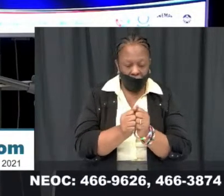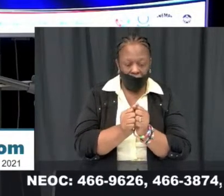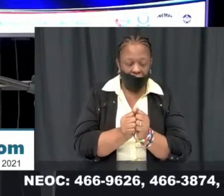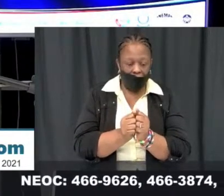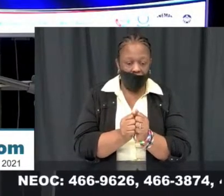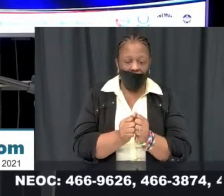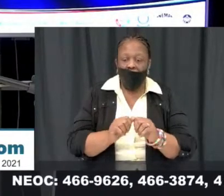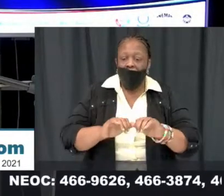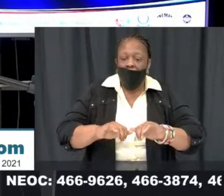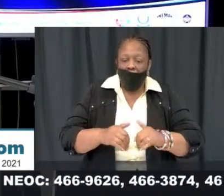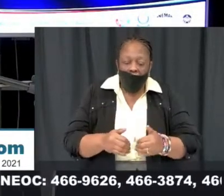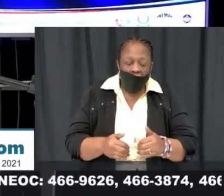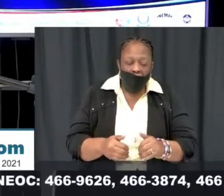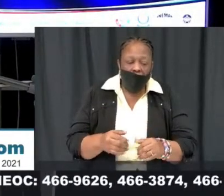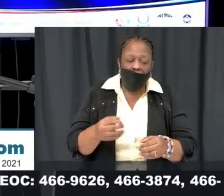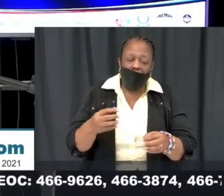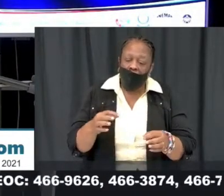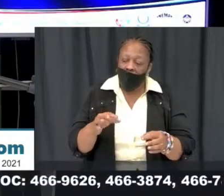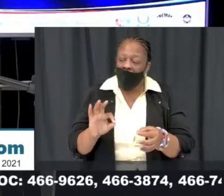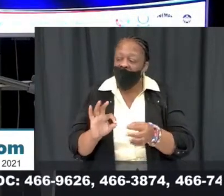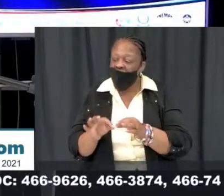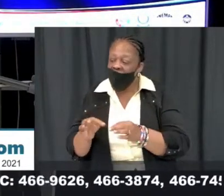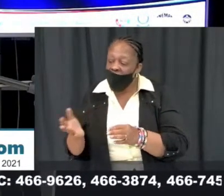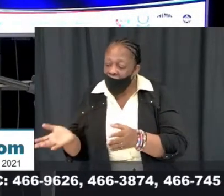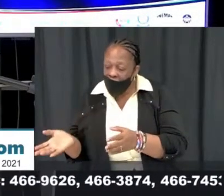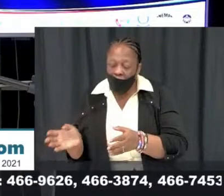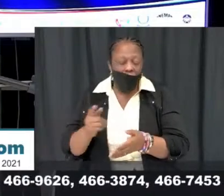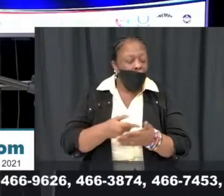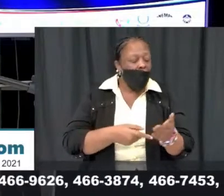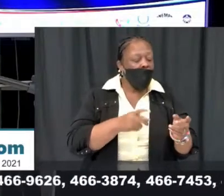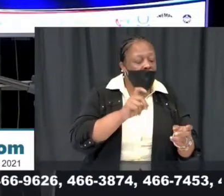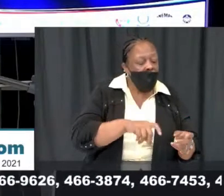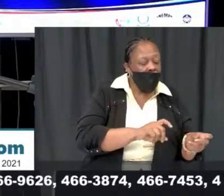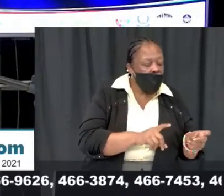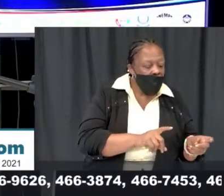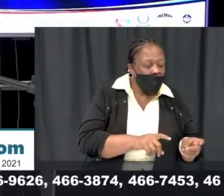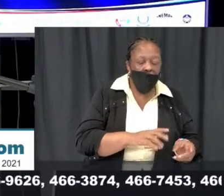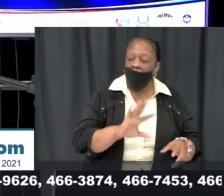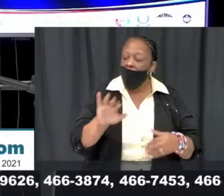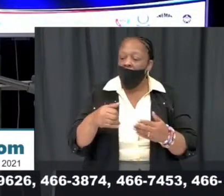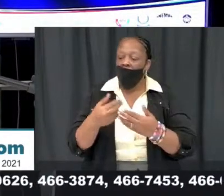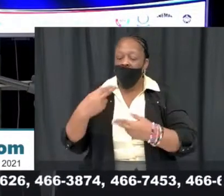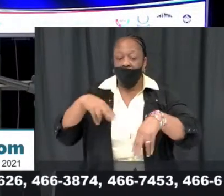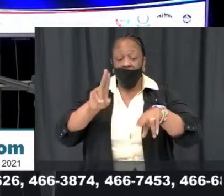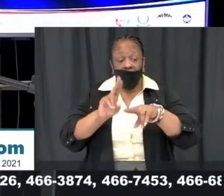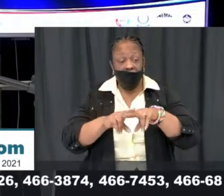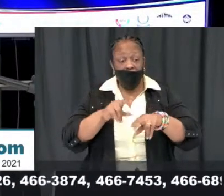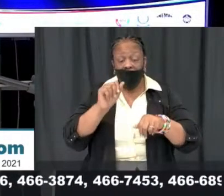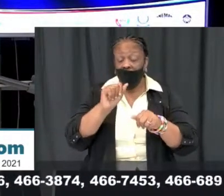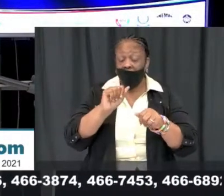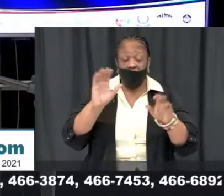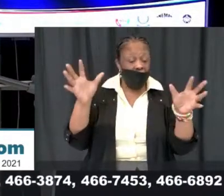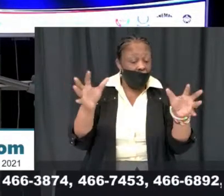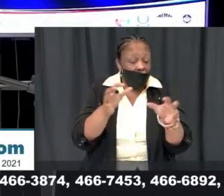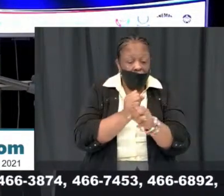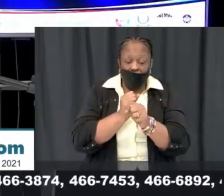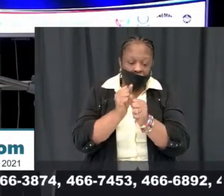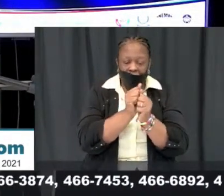it correlate with the Constitution? So we have a comprehensive team that come together.